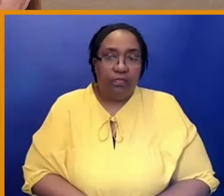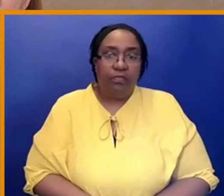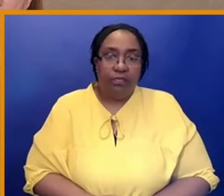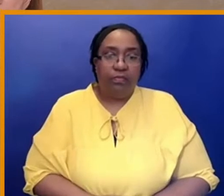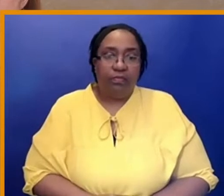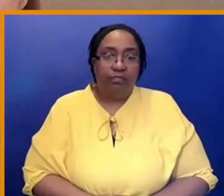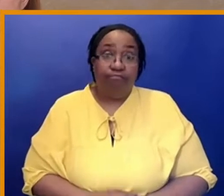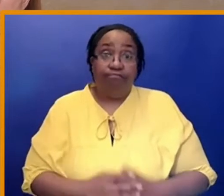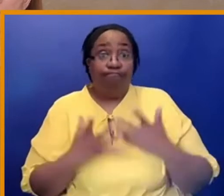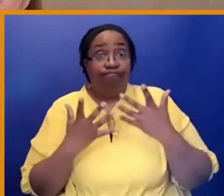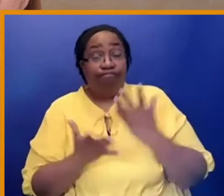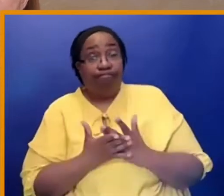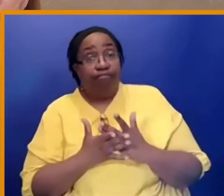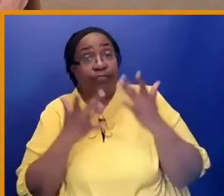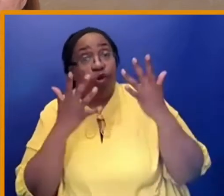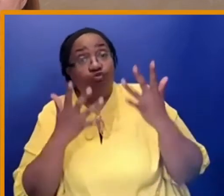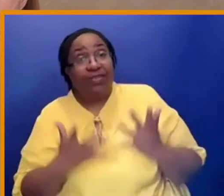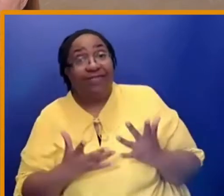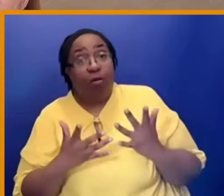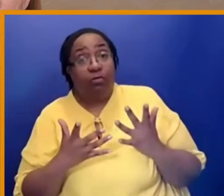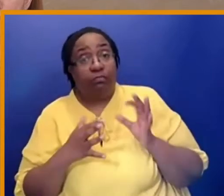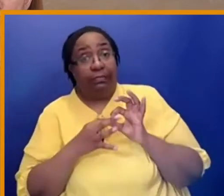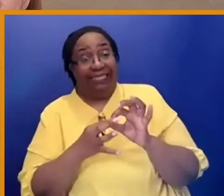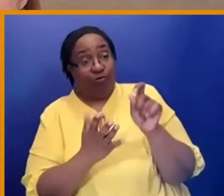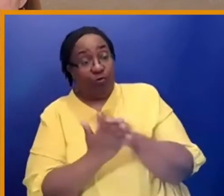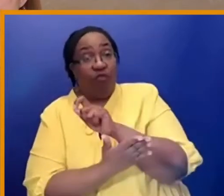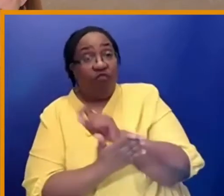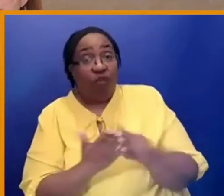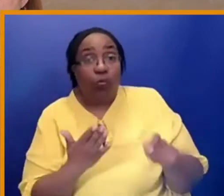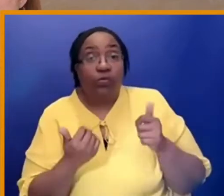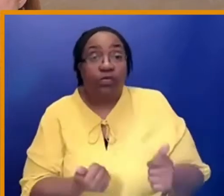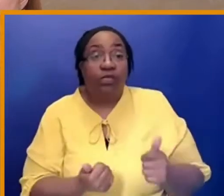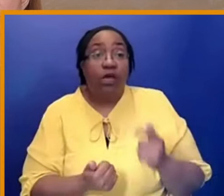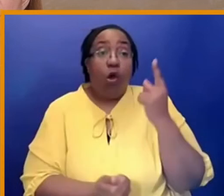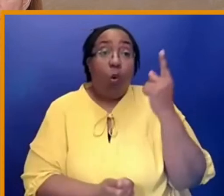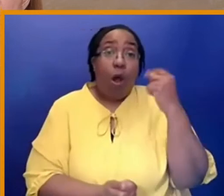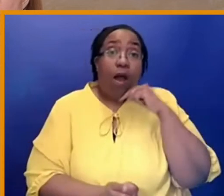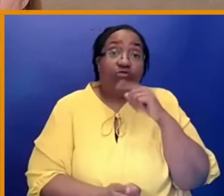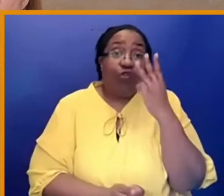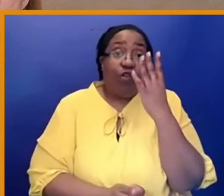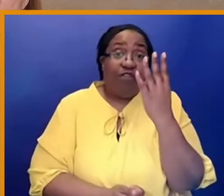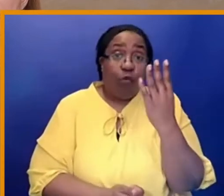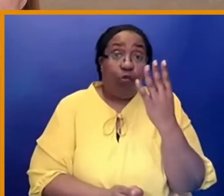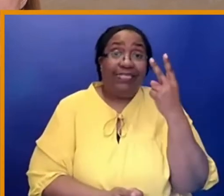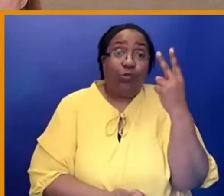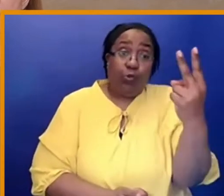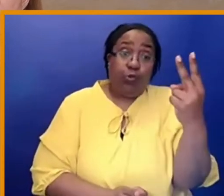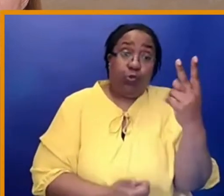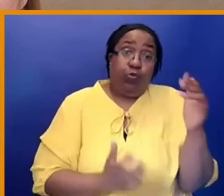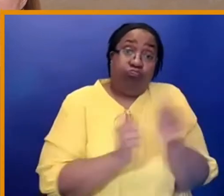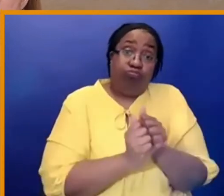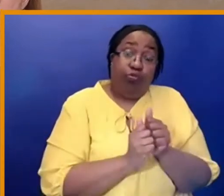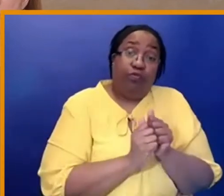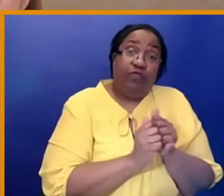We now have a result back for that vote, and there are 142 votes to approve the report and